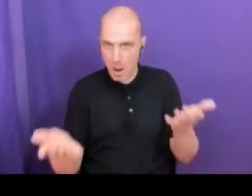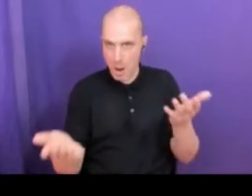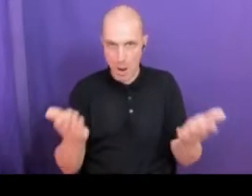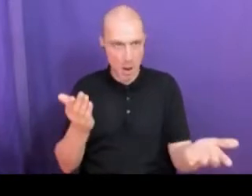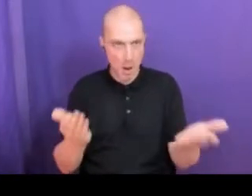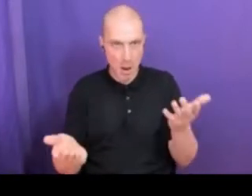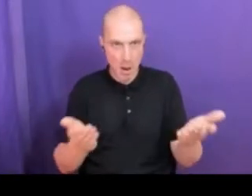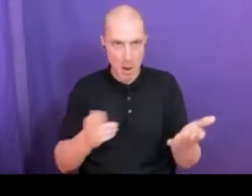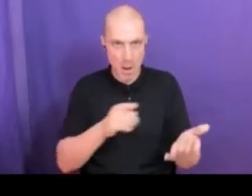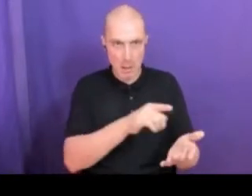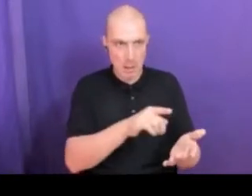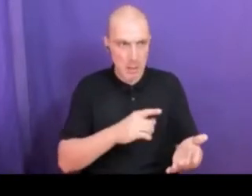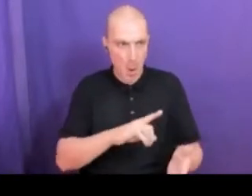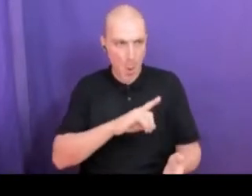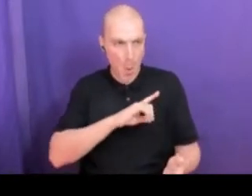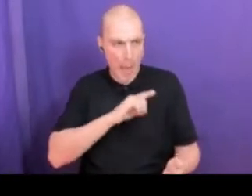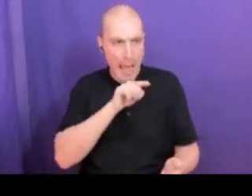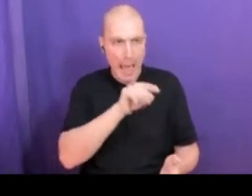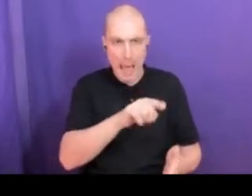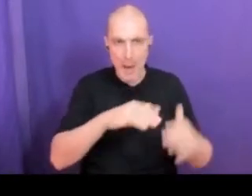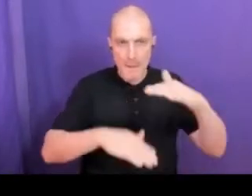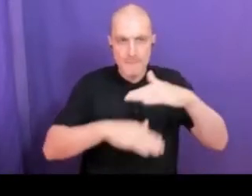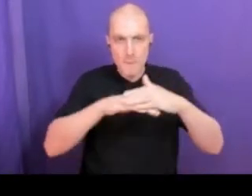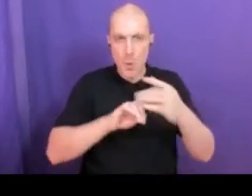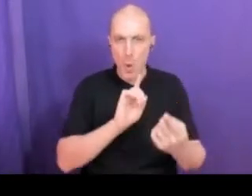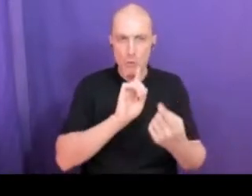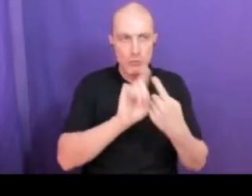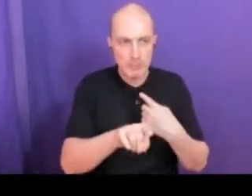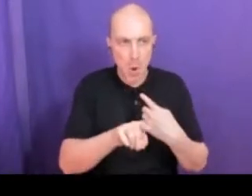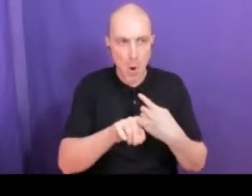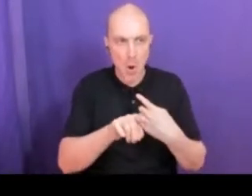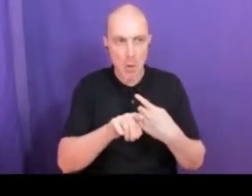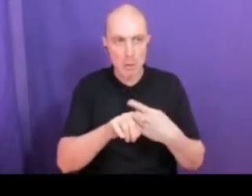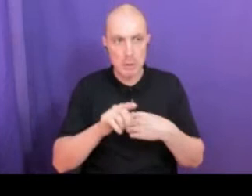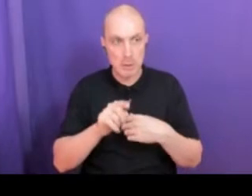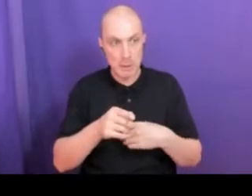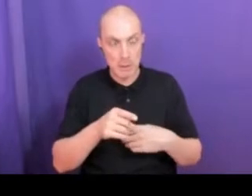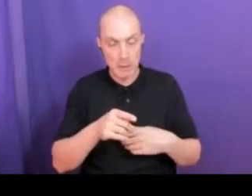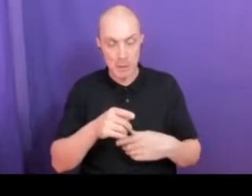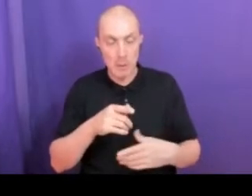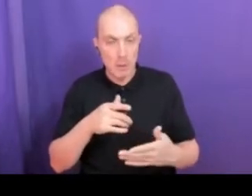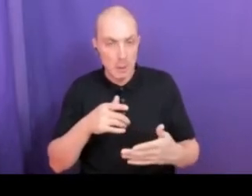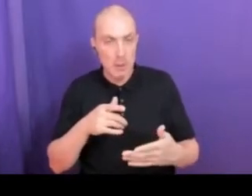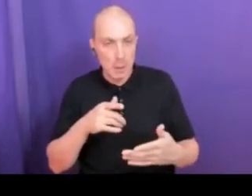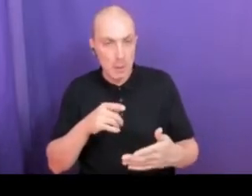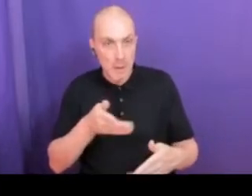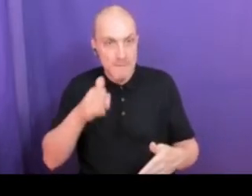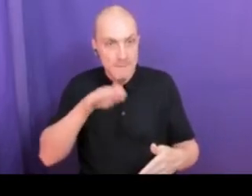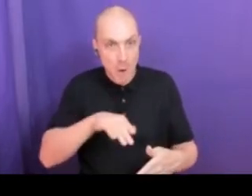as opposed to only the eligibility. And there was no significant difference in those measures.